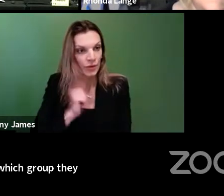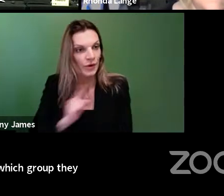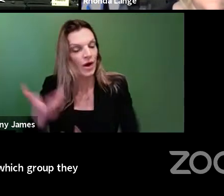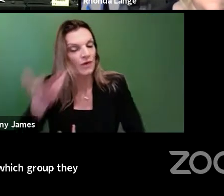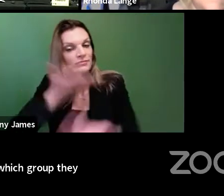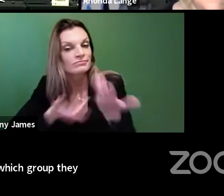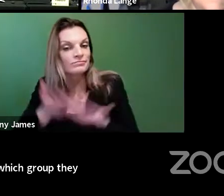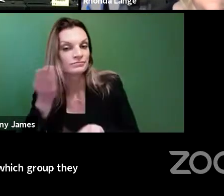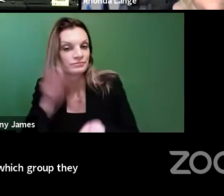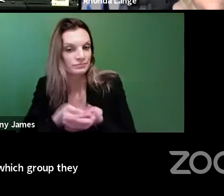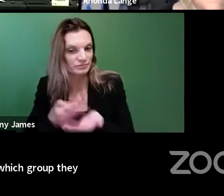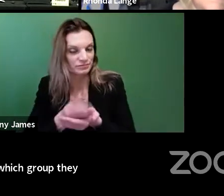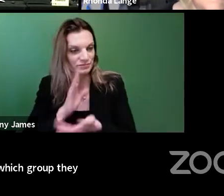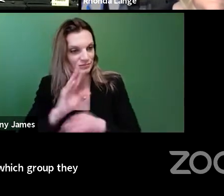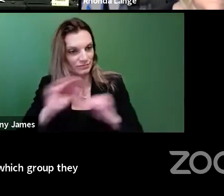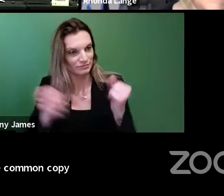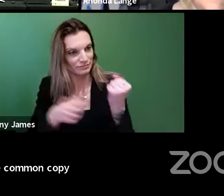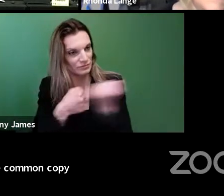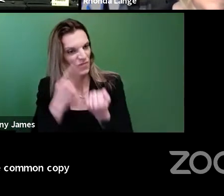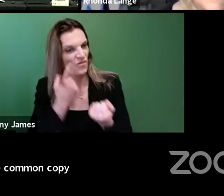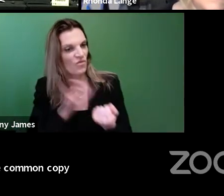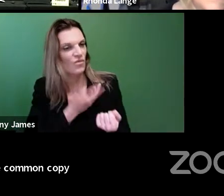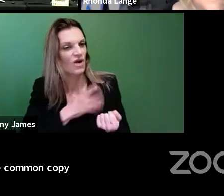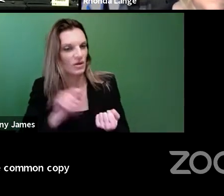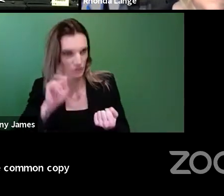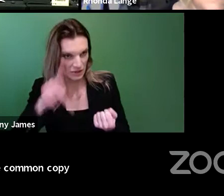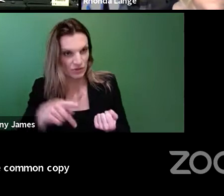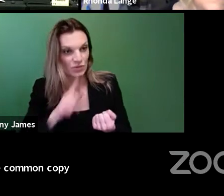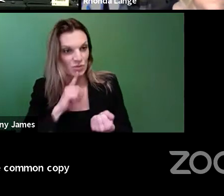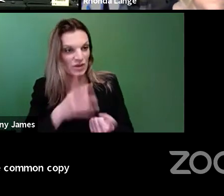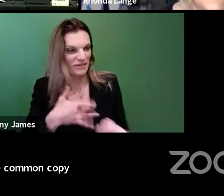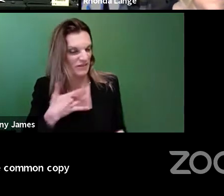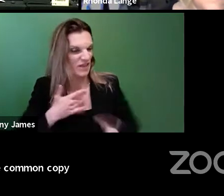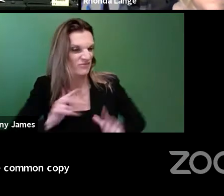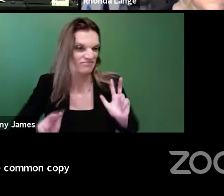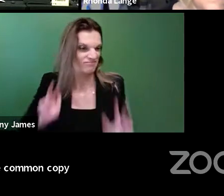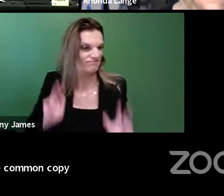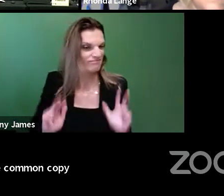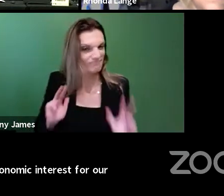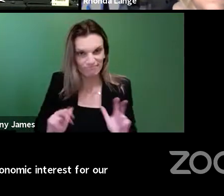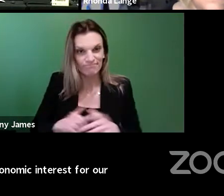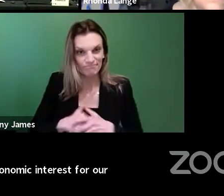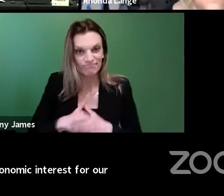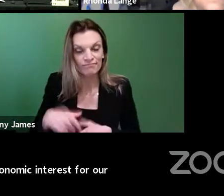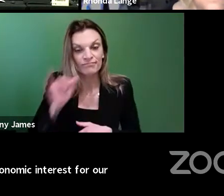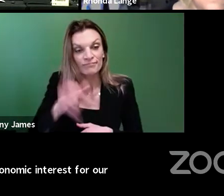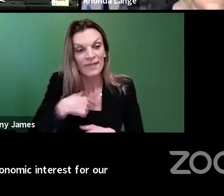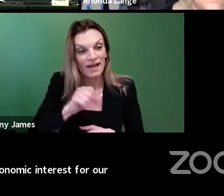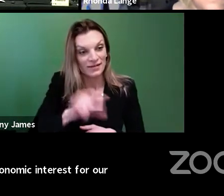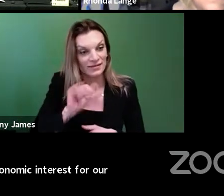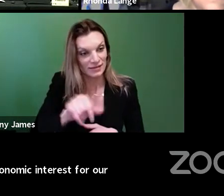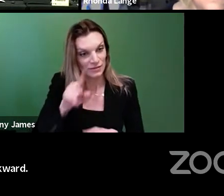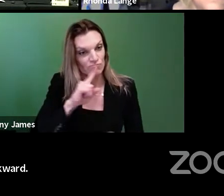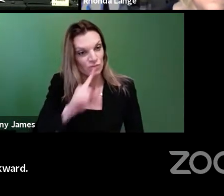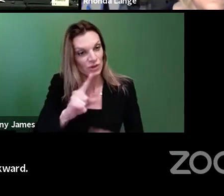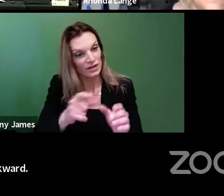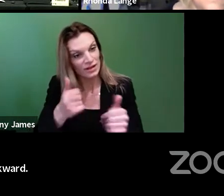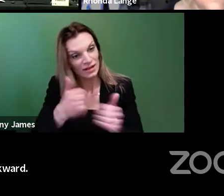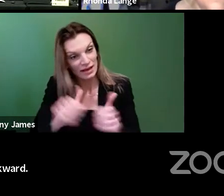and economic interests for our township. It's awkward. We ask that any redistricting